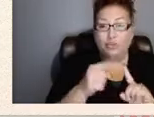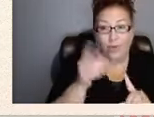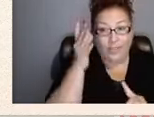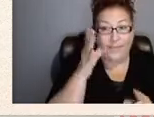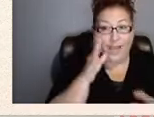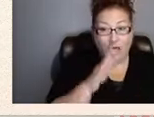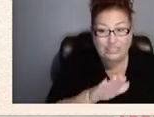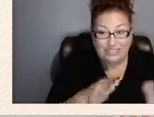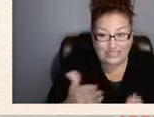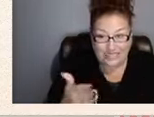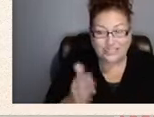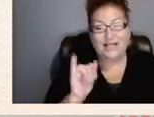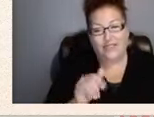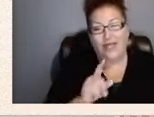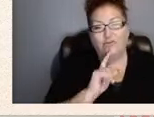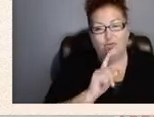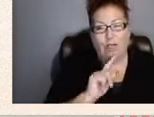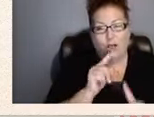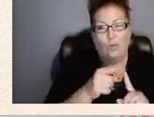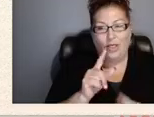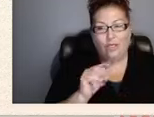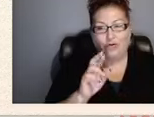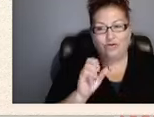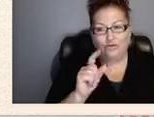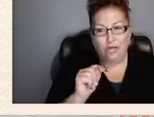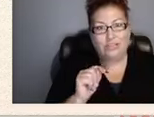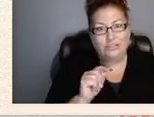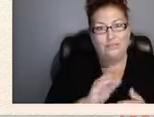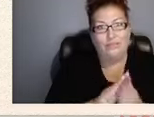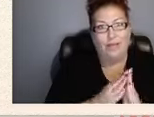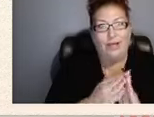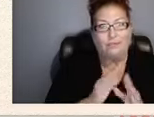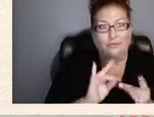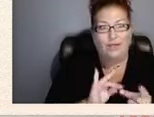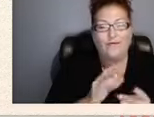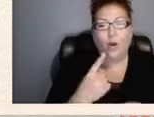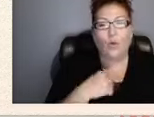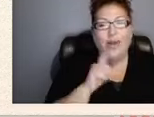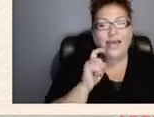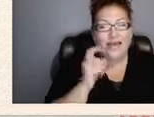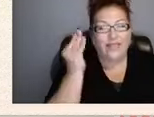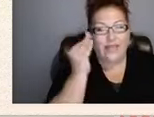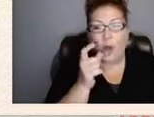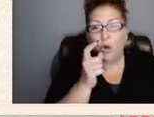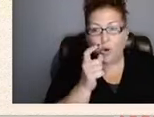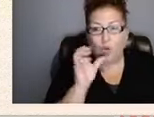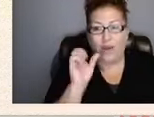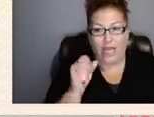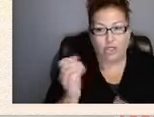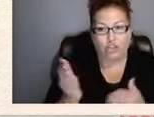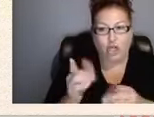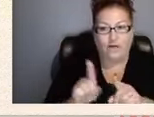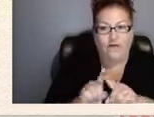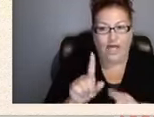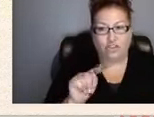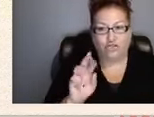really when the trust becomes relevant. We need to think about who can serve as the trustee. So we can